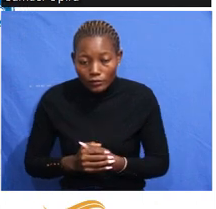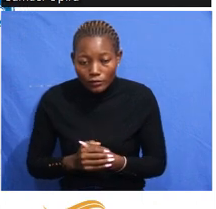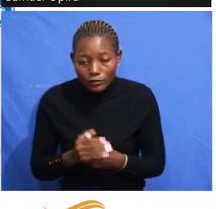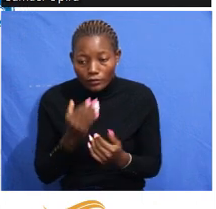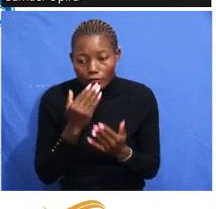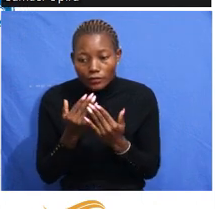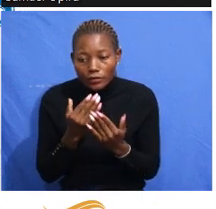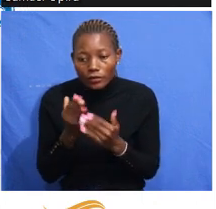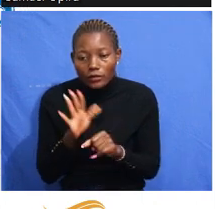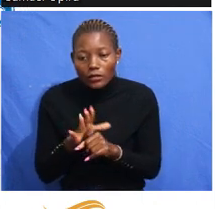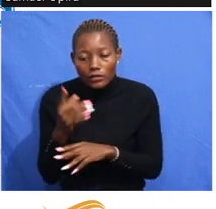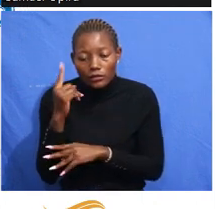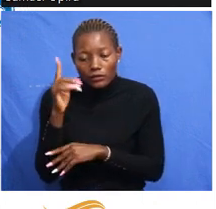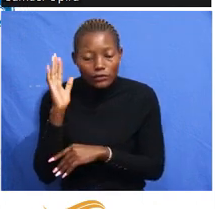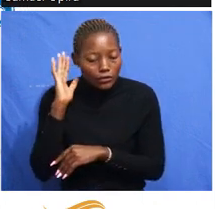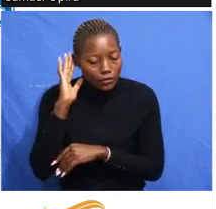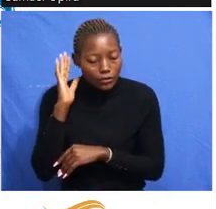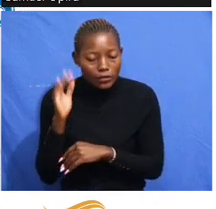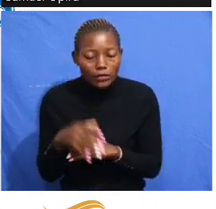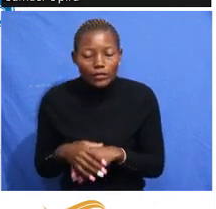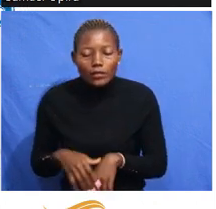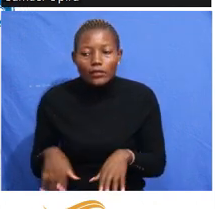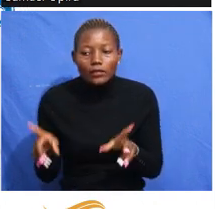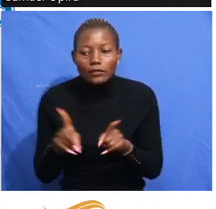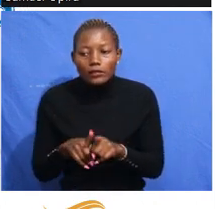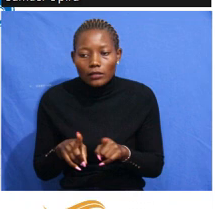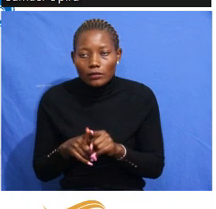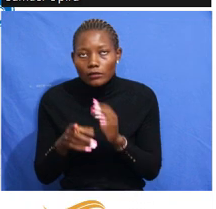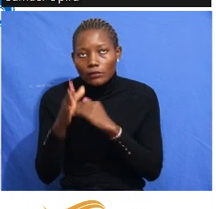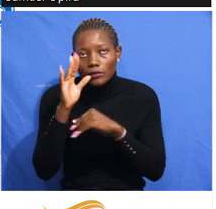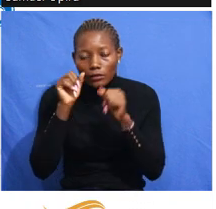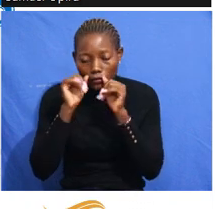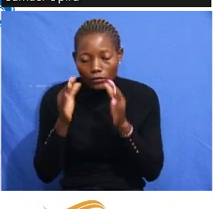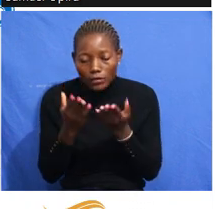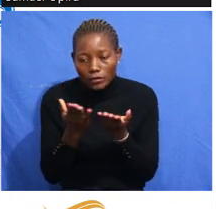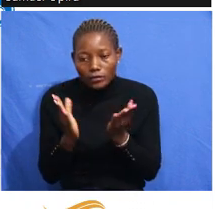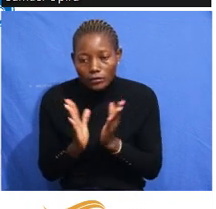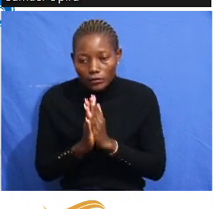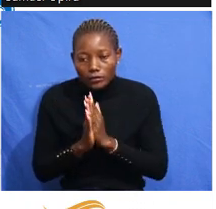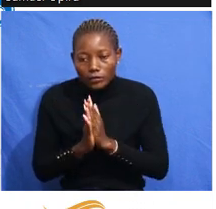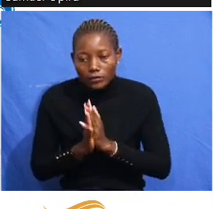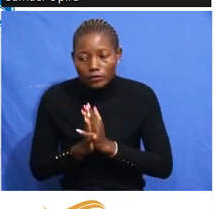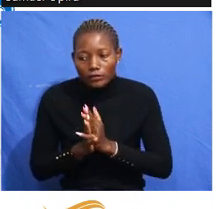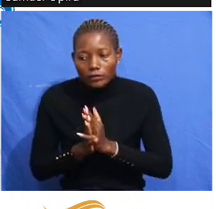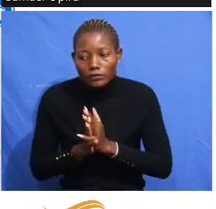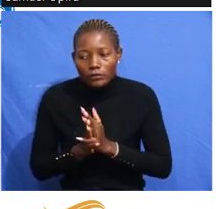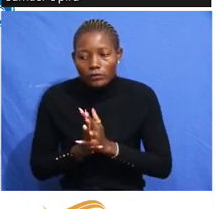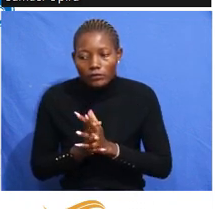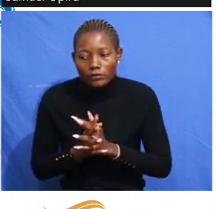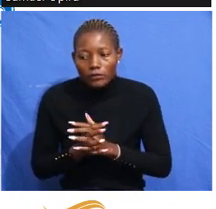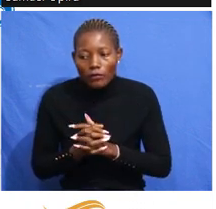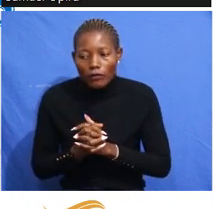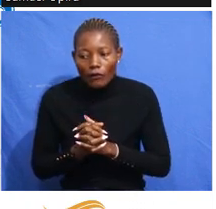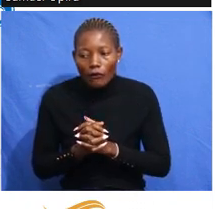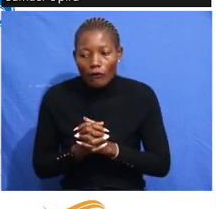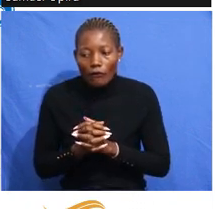thank you very much for listening to me, and God bless you. And I think, John, I've used my